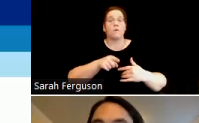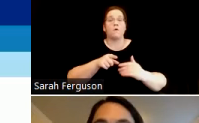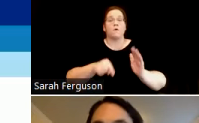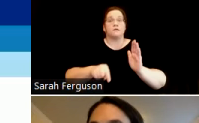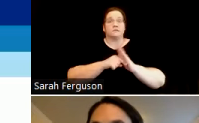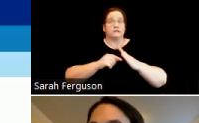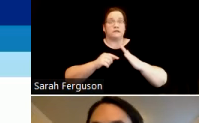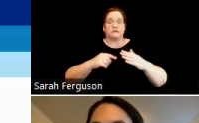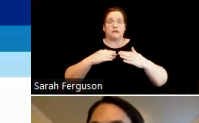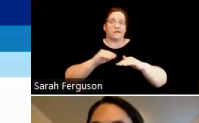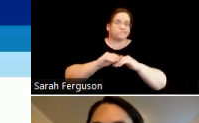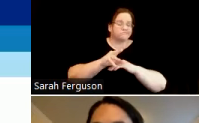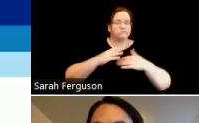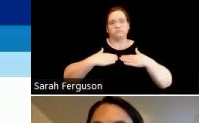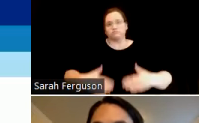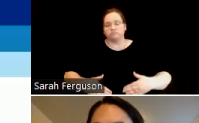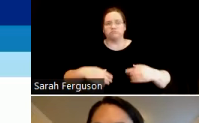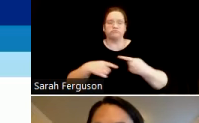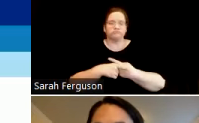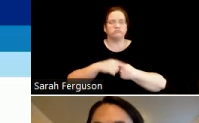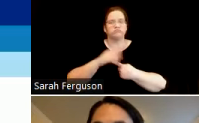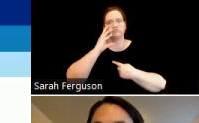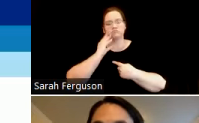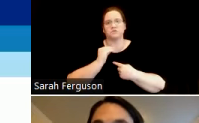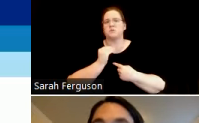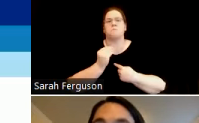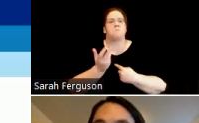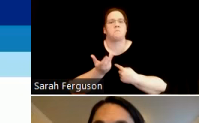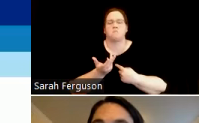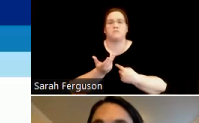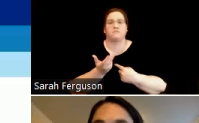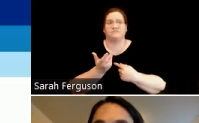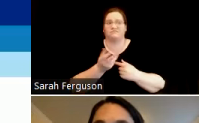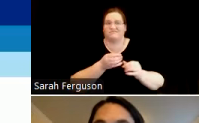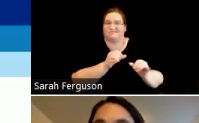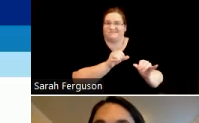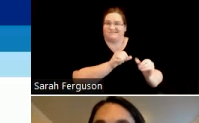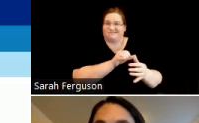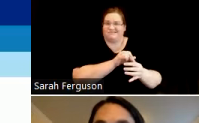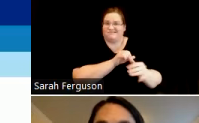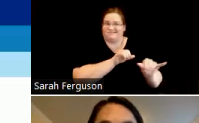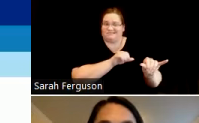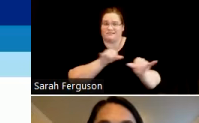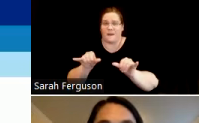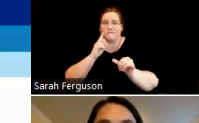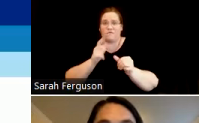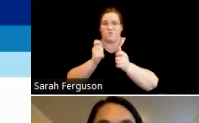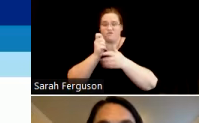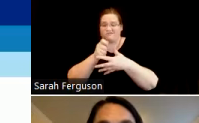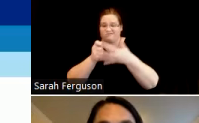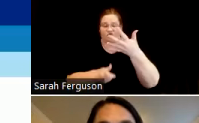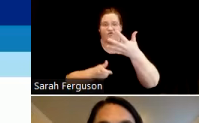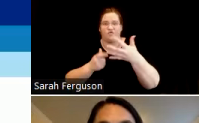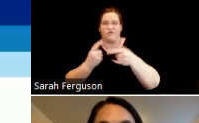been no different than any of the other routine immunizations that we recommend and encourage for your children.